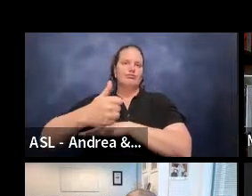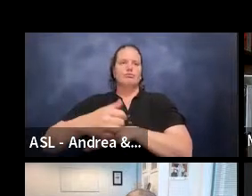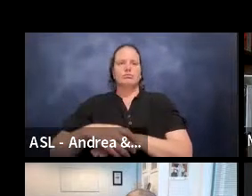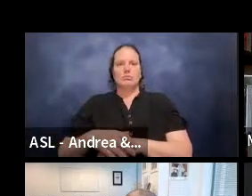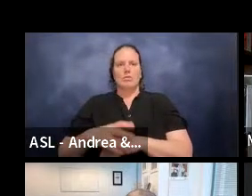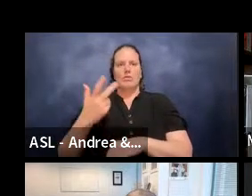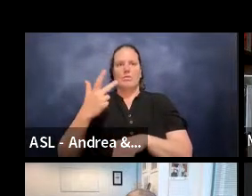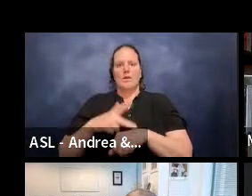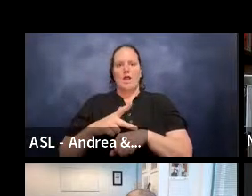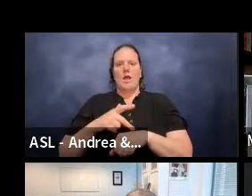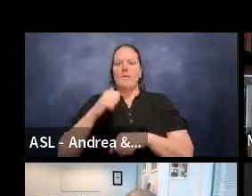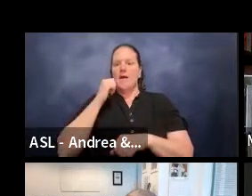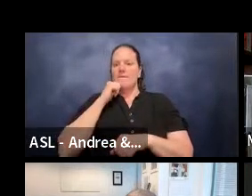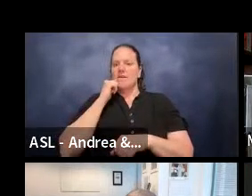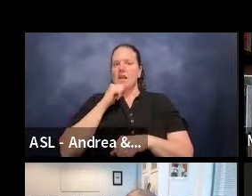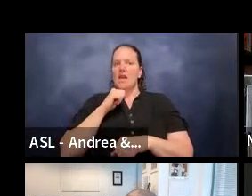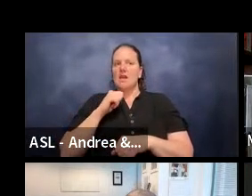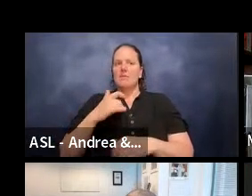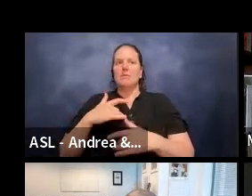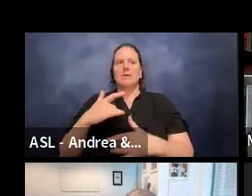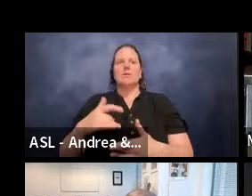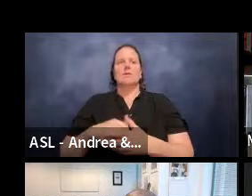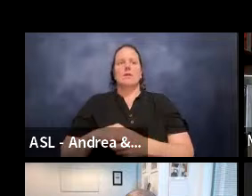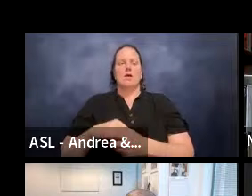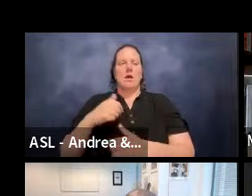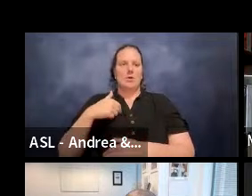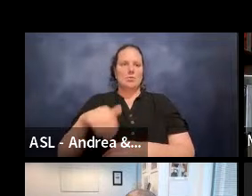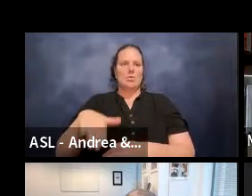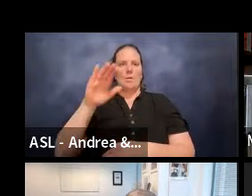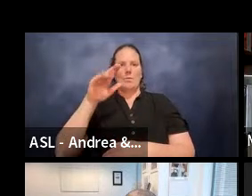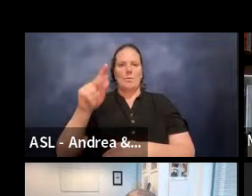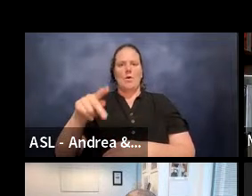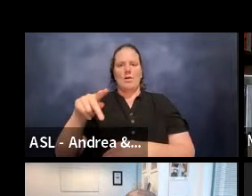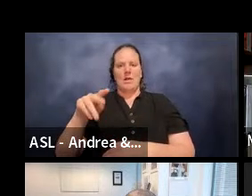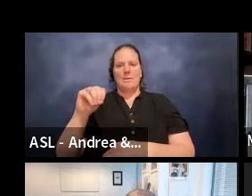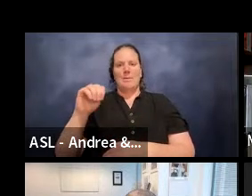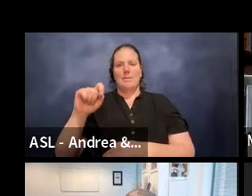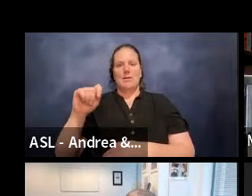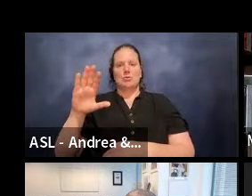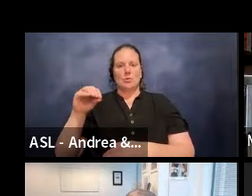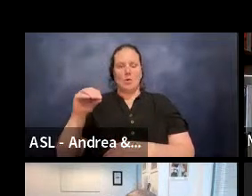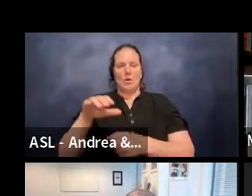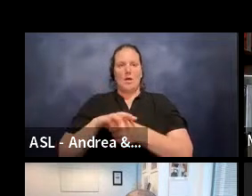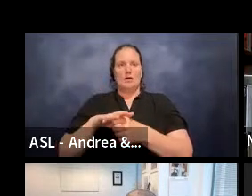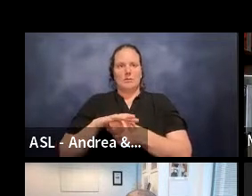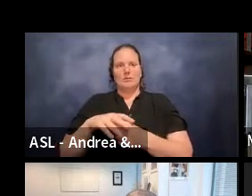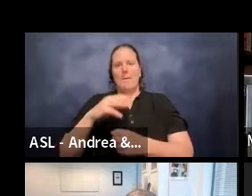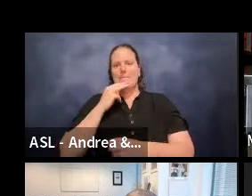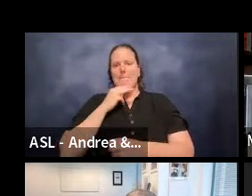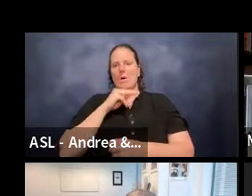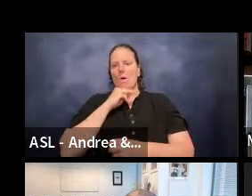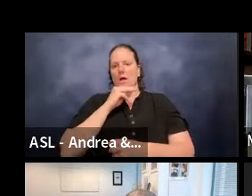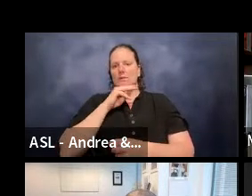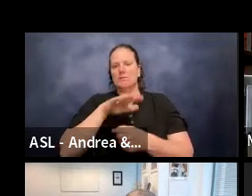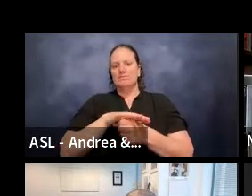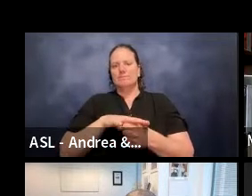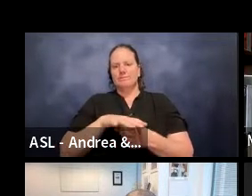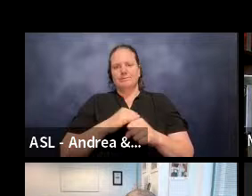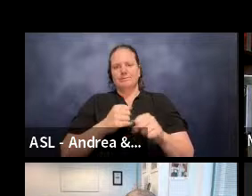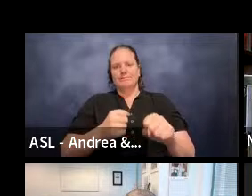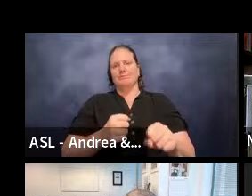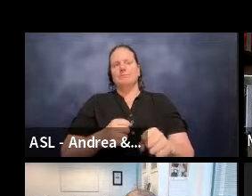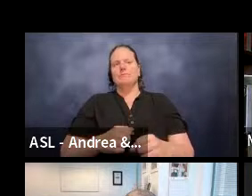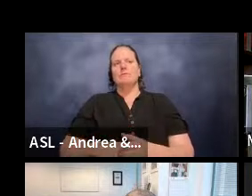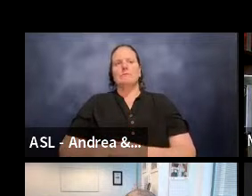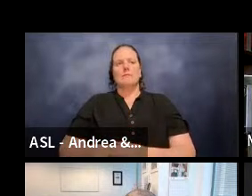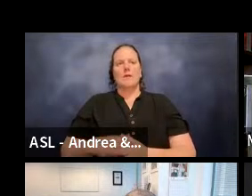3 times a day. I grew up in the Portland metro area, predominantly Milwaukee. And after